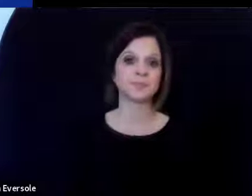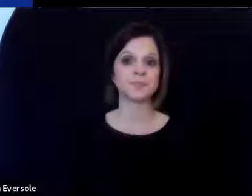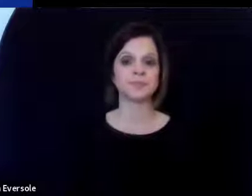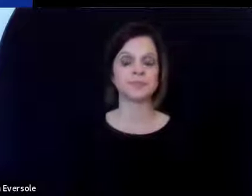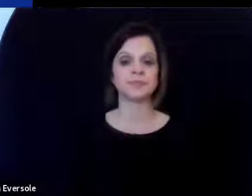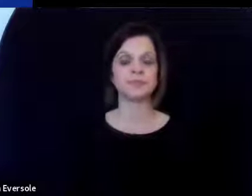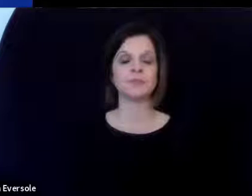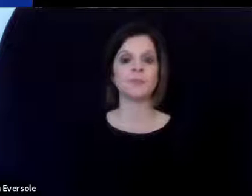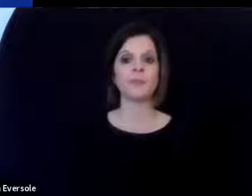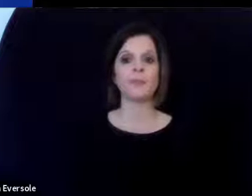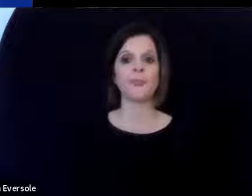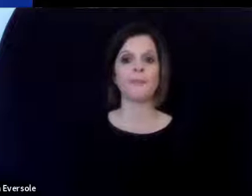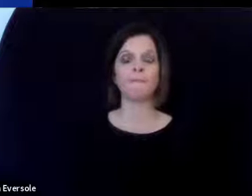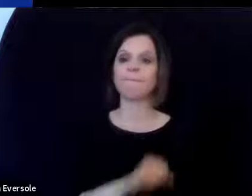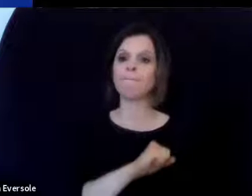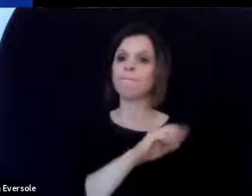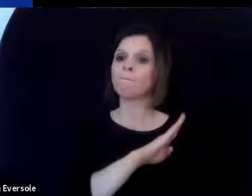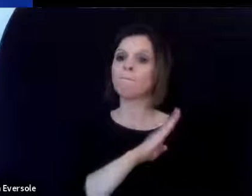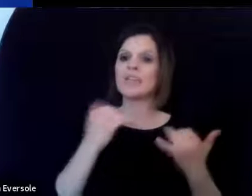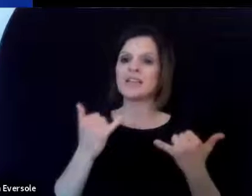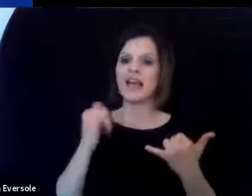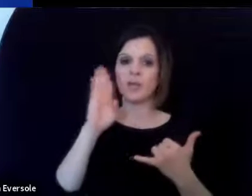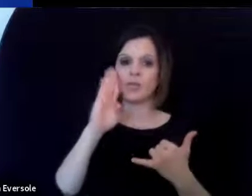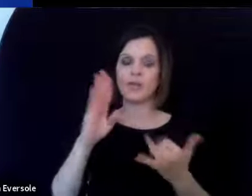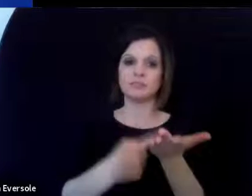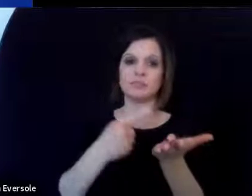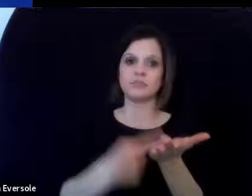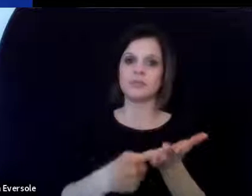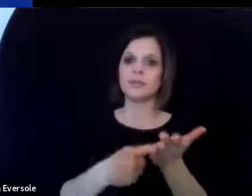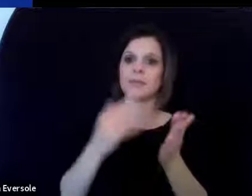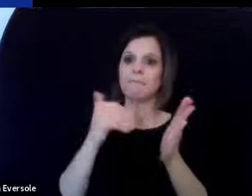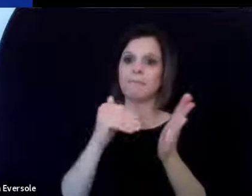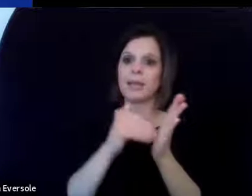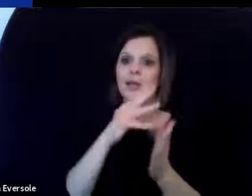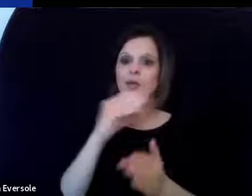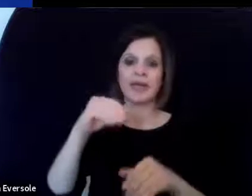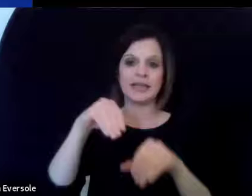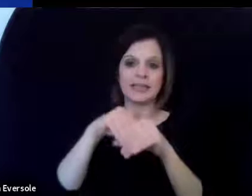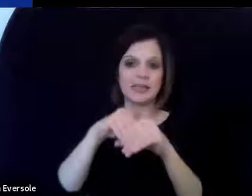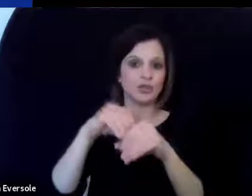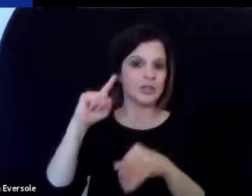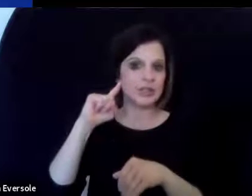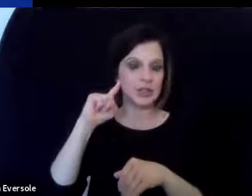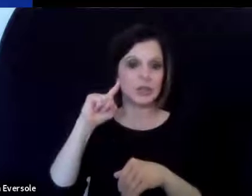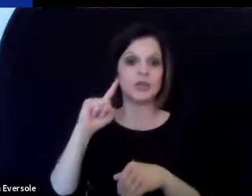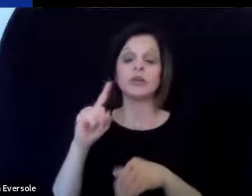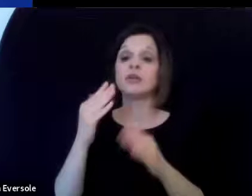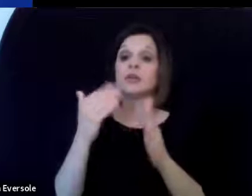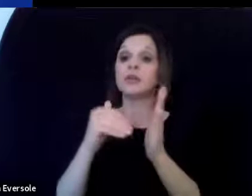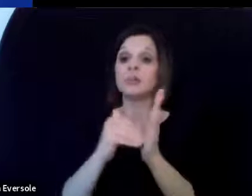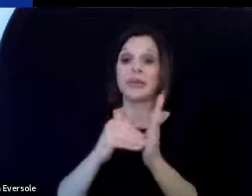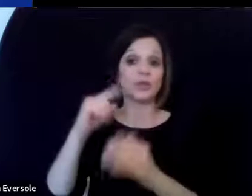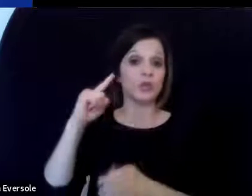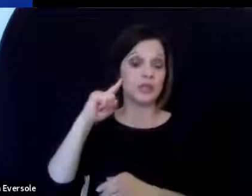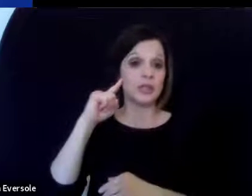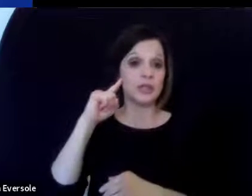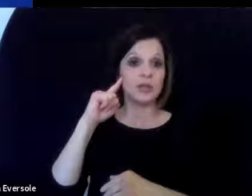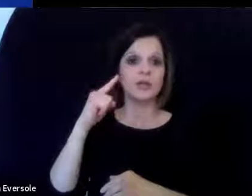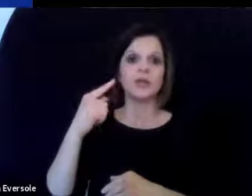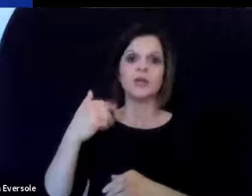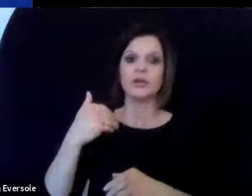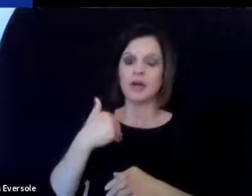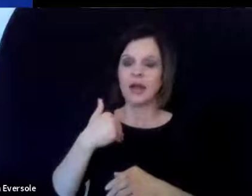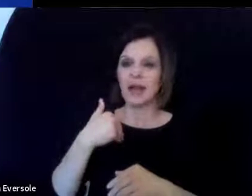we're going to talk a little bit about the middle and inner ear. The middle ear is where the bony